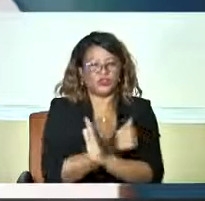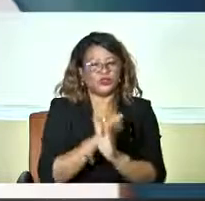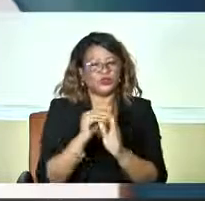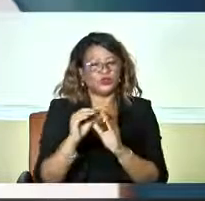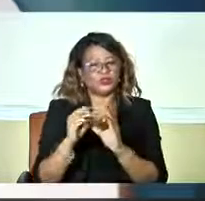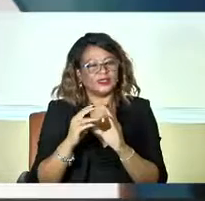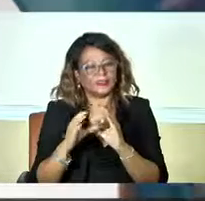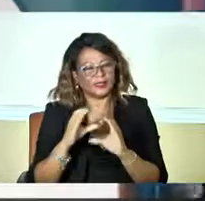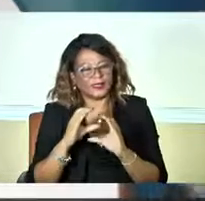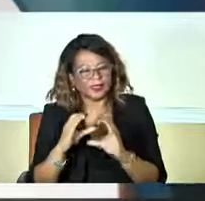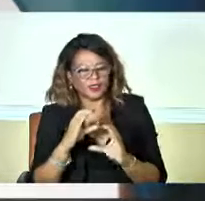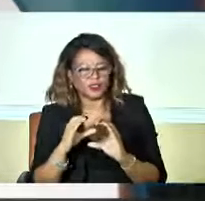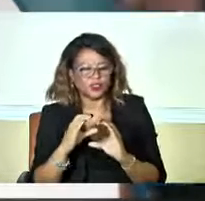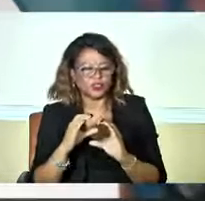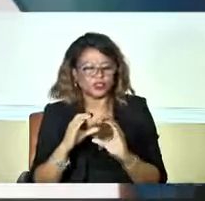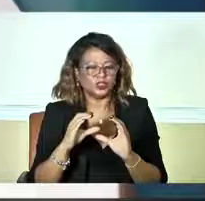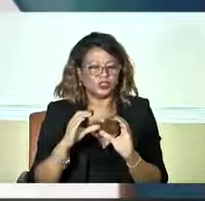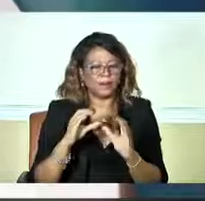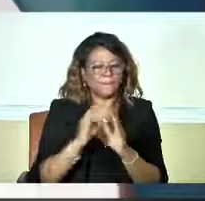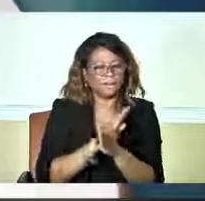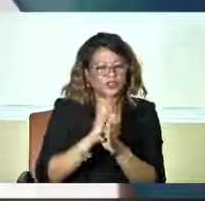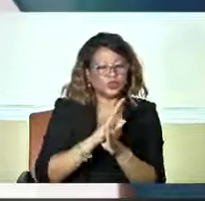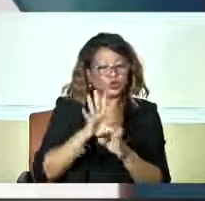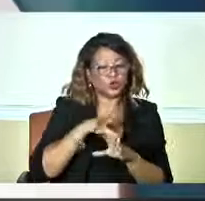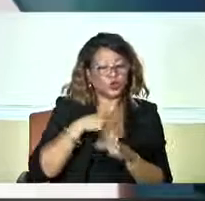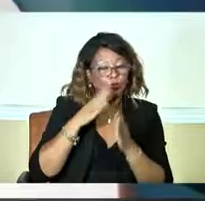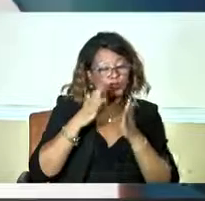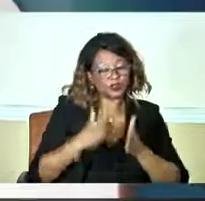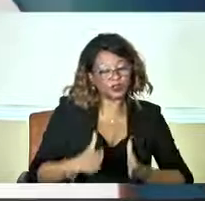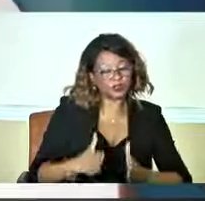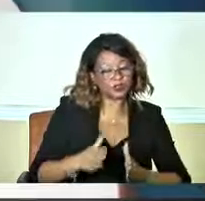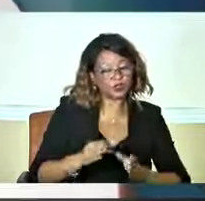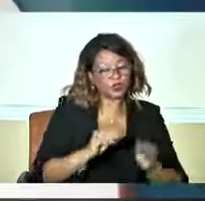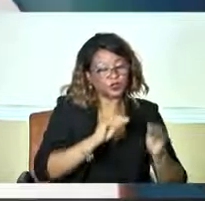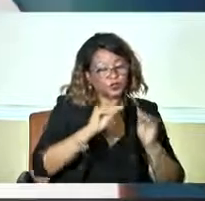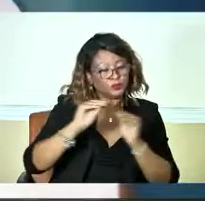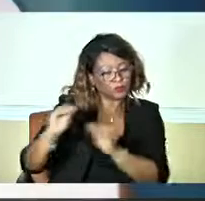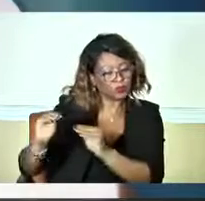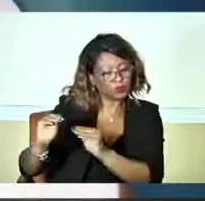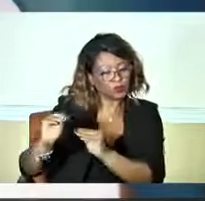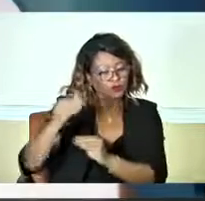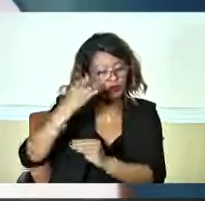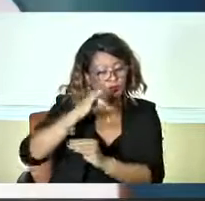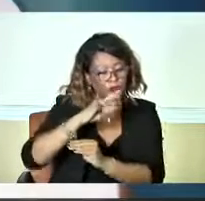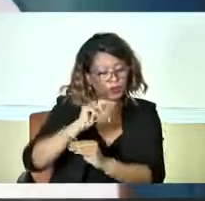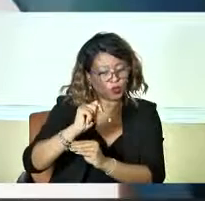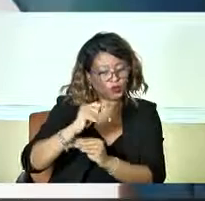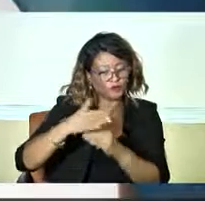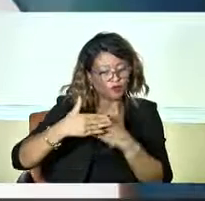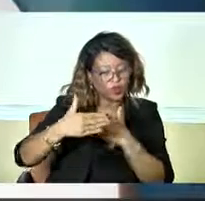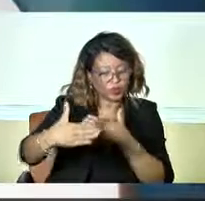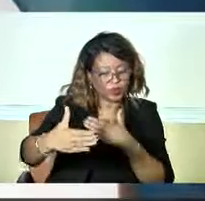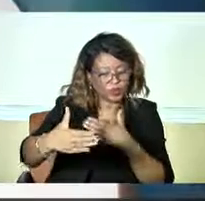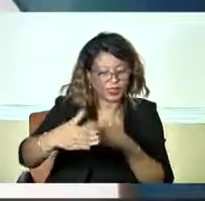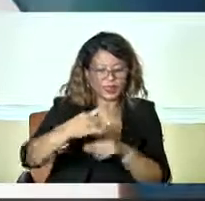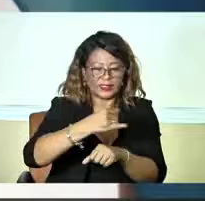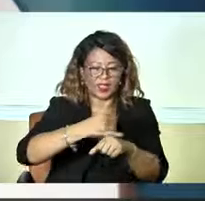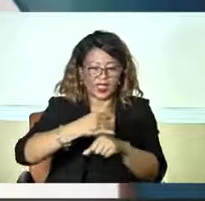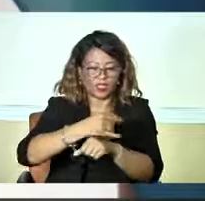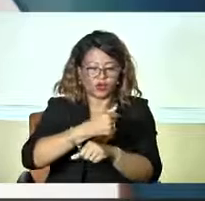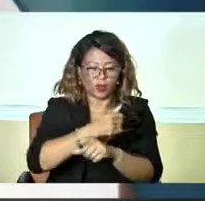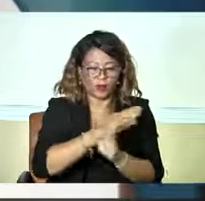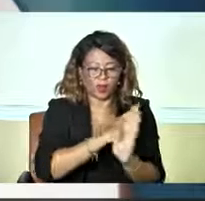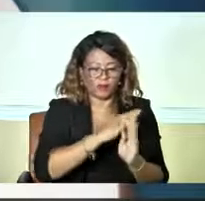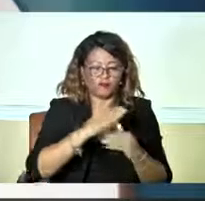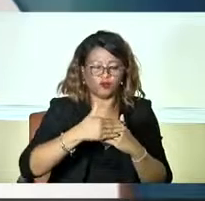with licensees, business owners, and the government to move Freeport forward, to move the entire island of Grand